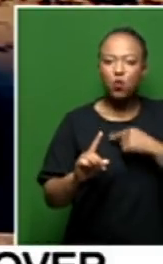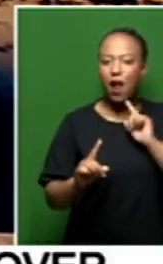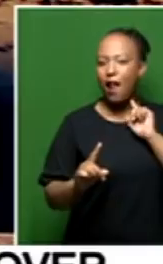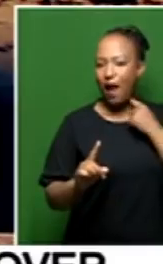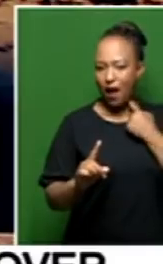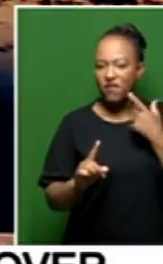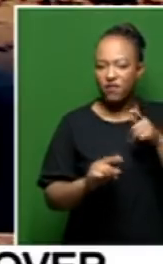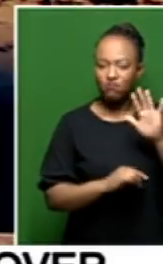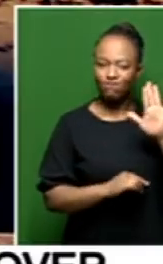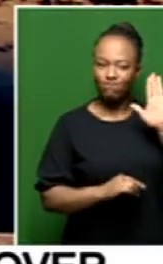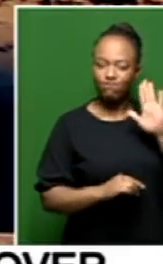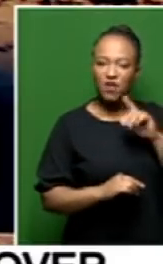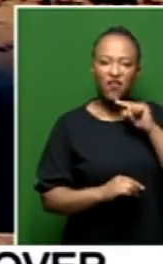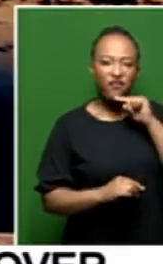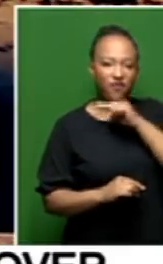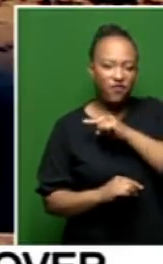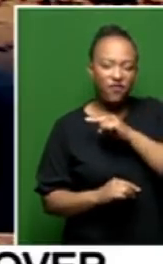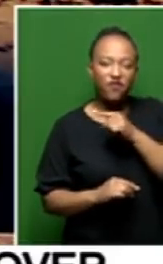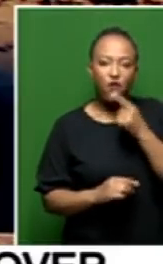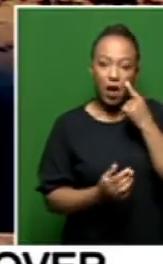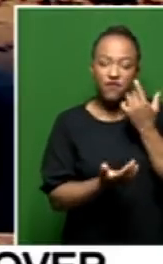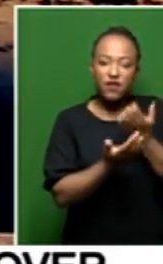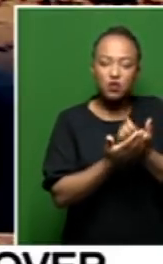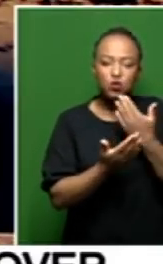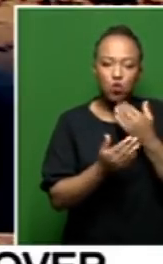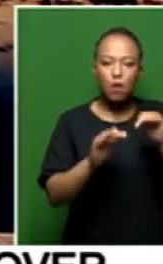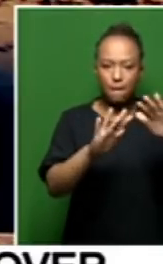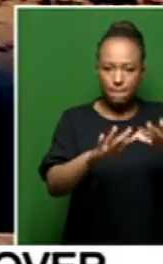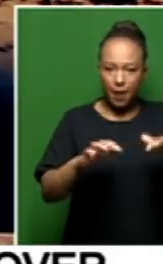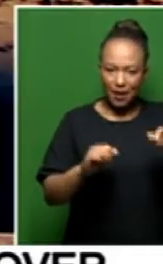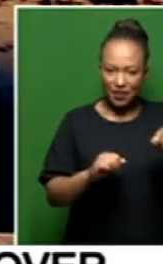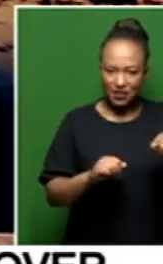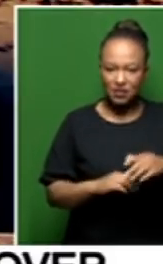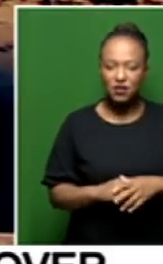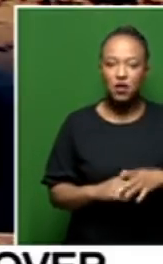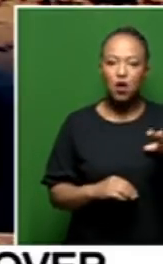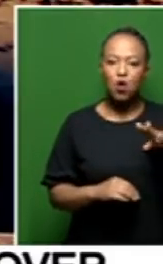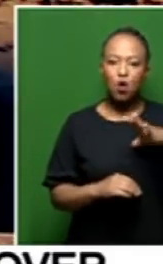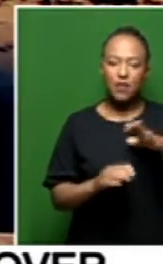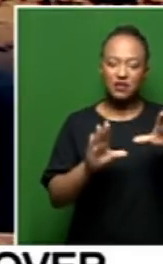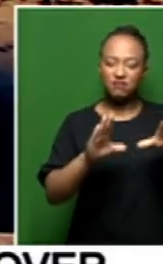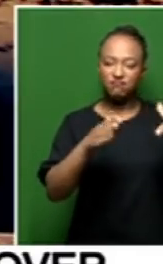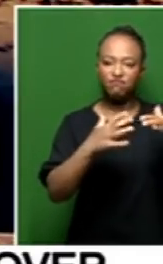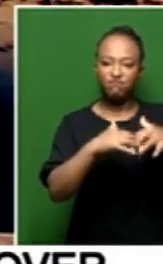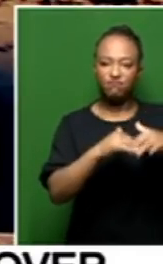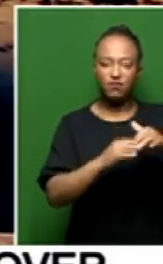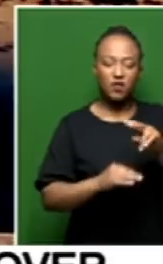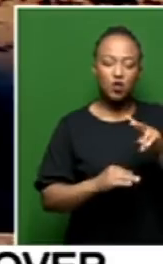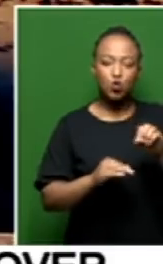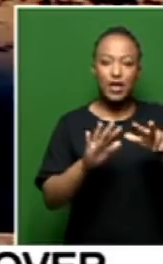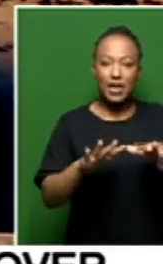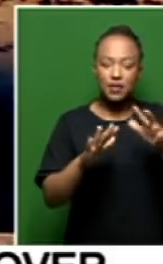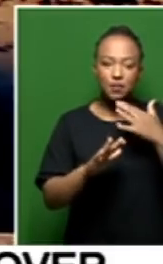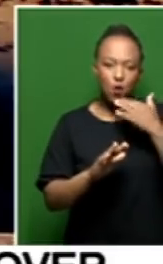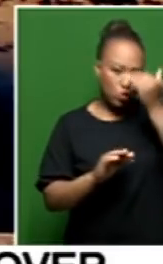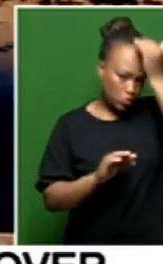relation to giving false evidence to Parliament. The State Capture Commission was, of course, established in 2018 by former President